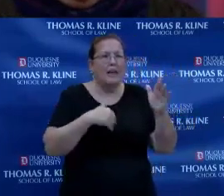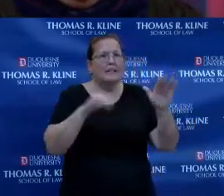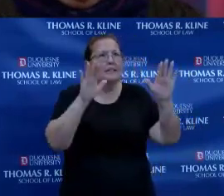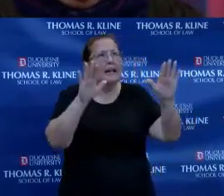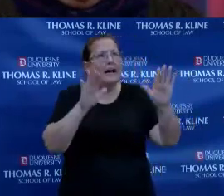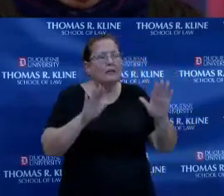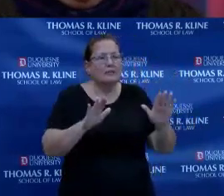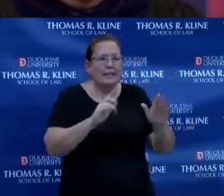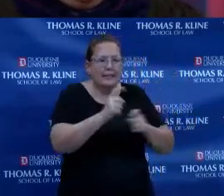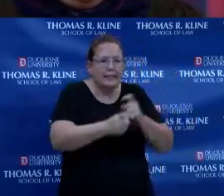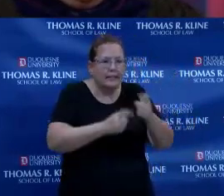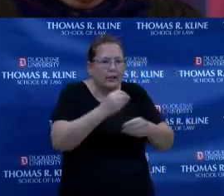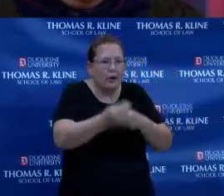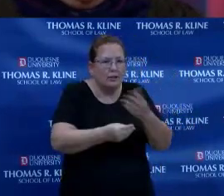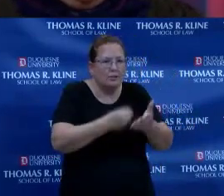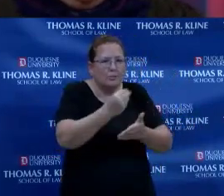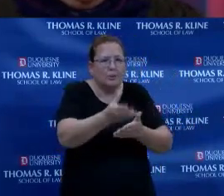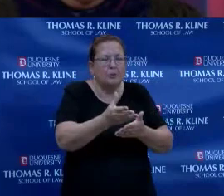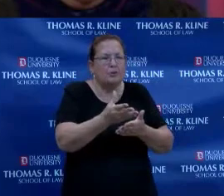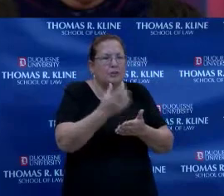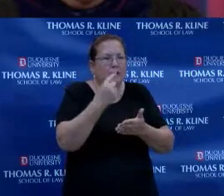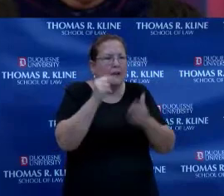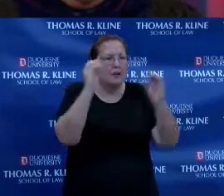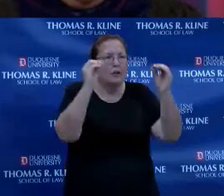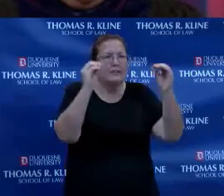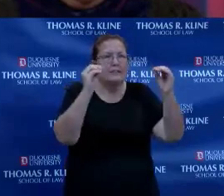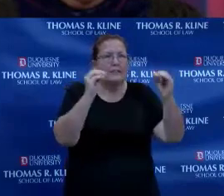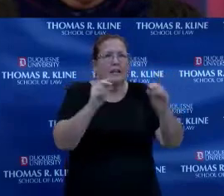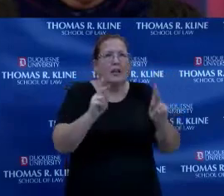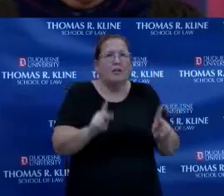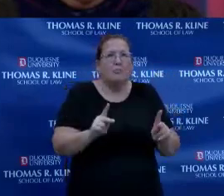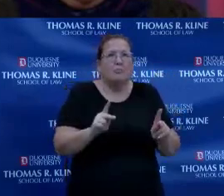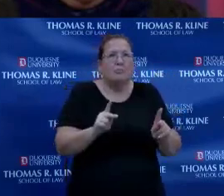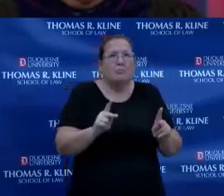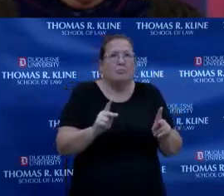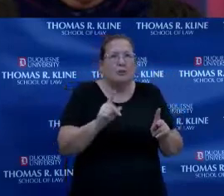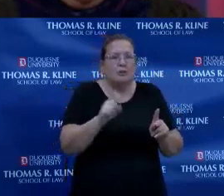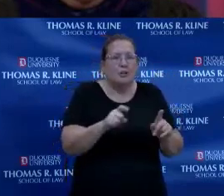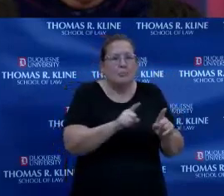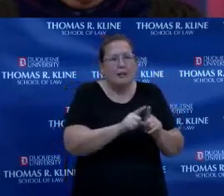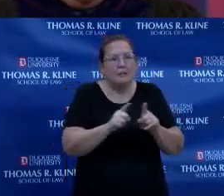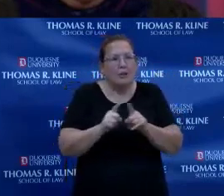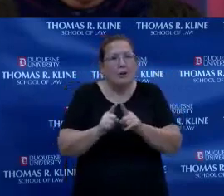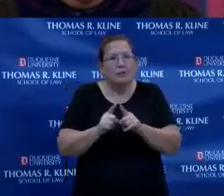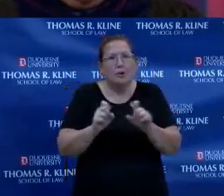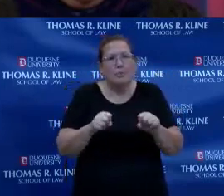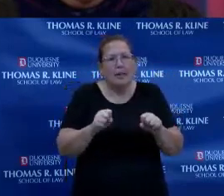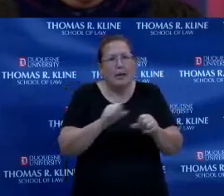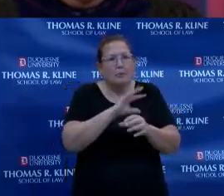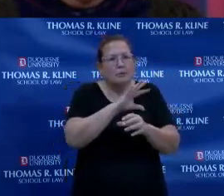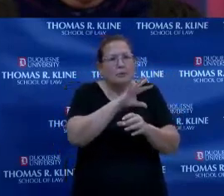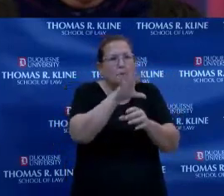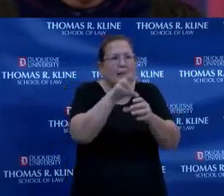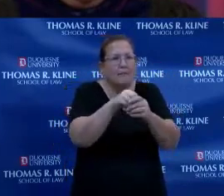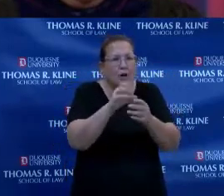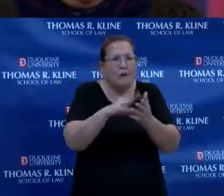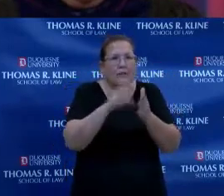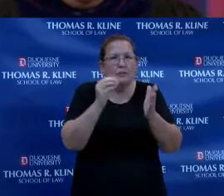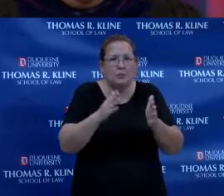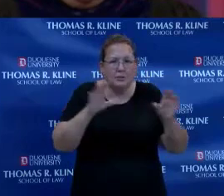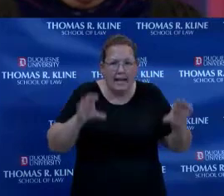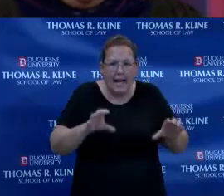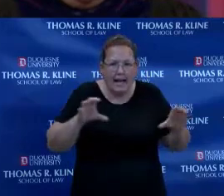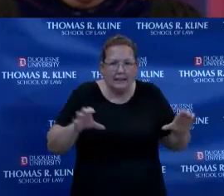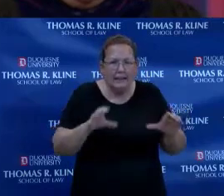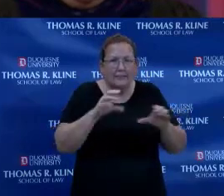contributions in teaching. The recipient must also demonstrate the ability to engage students actively in the